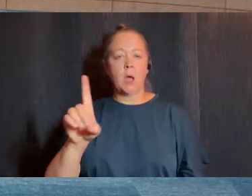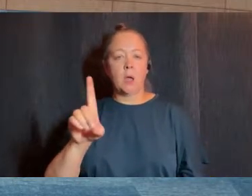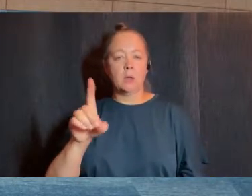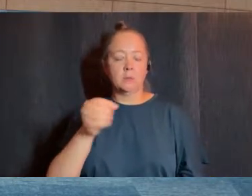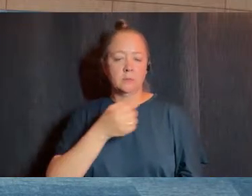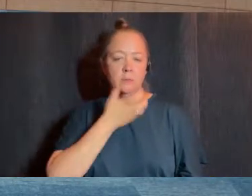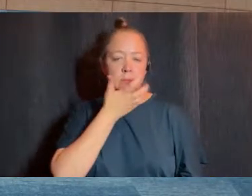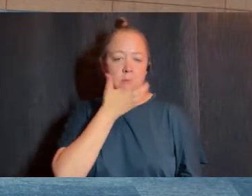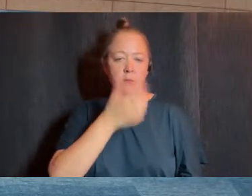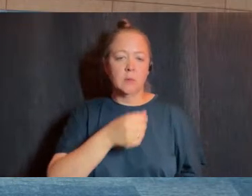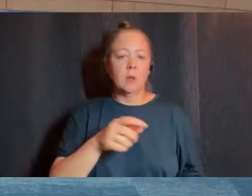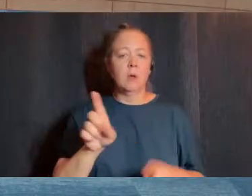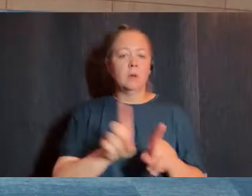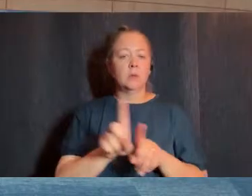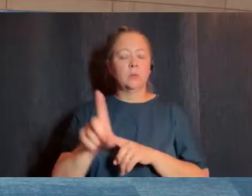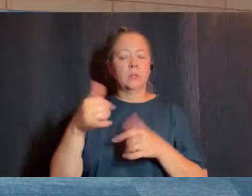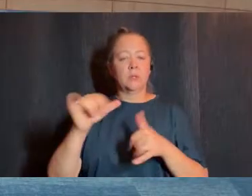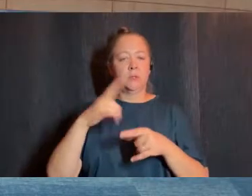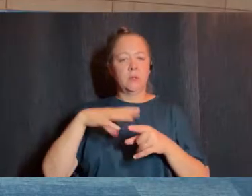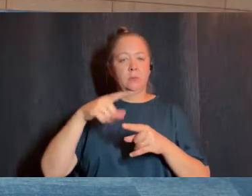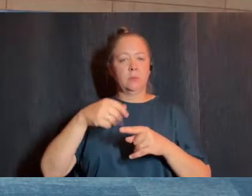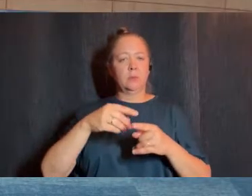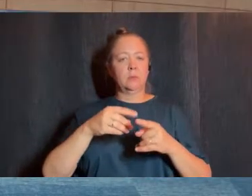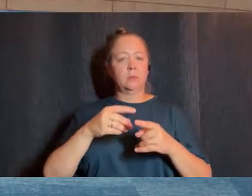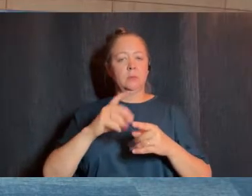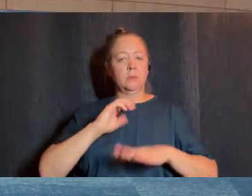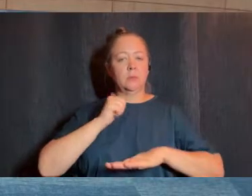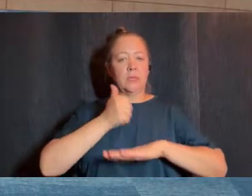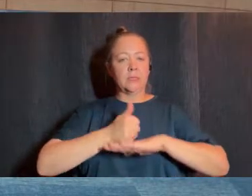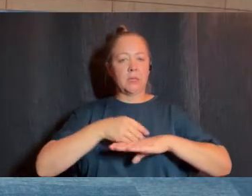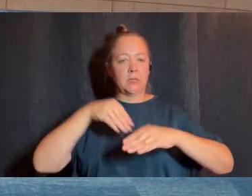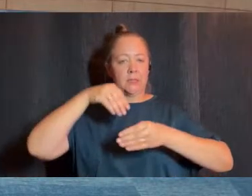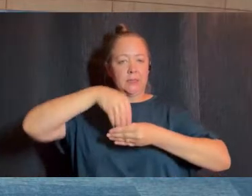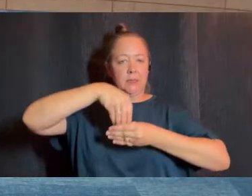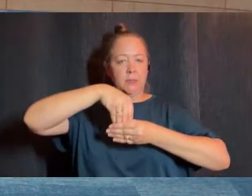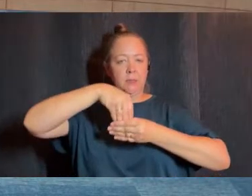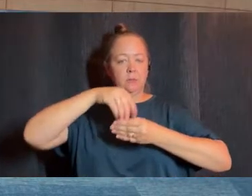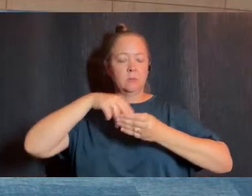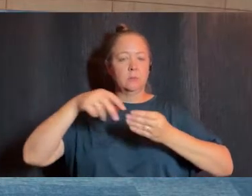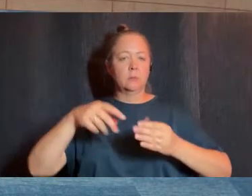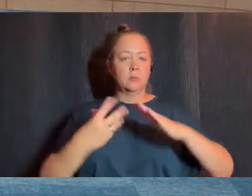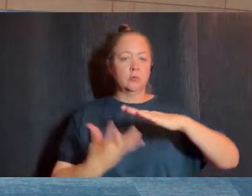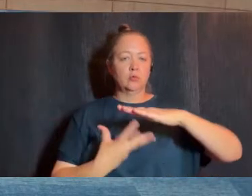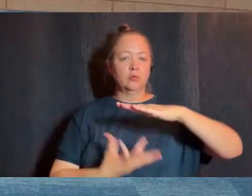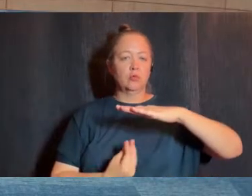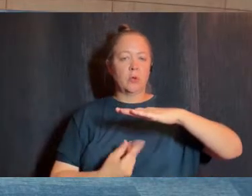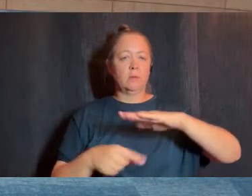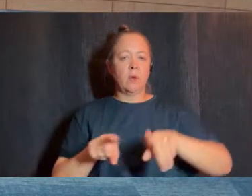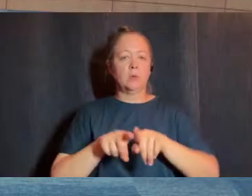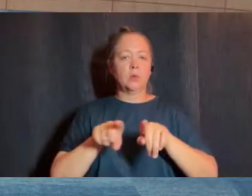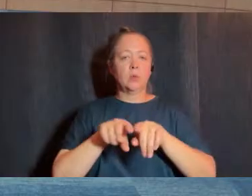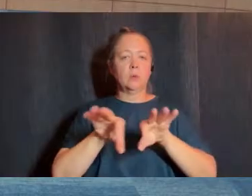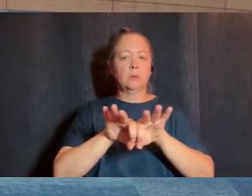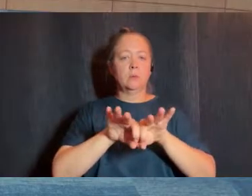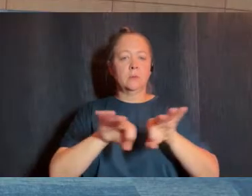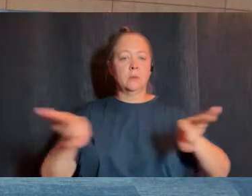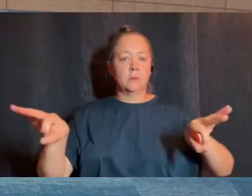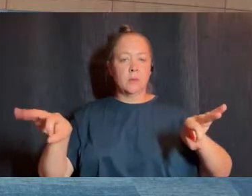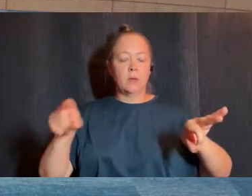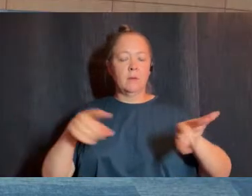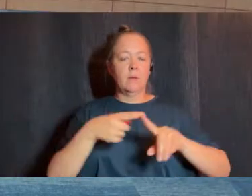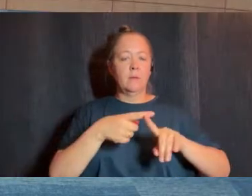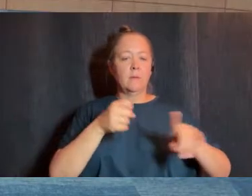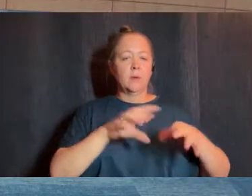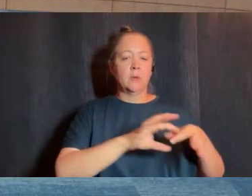installation of an under drain, and installing a pipe that would connect the downspout from the front door awning to